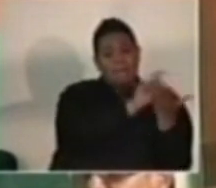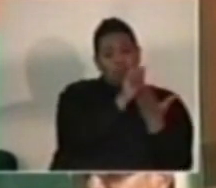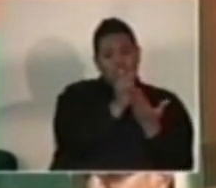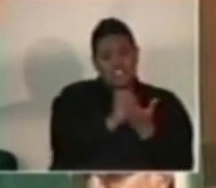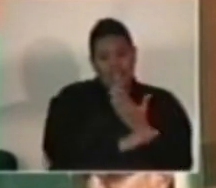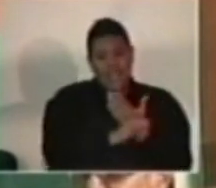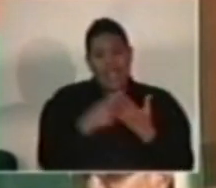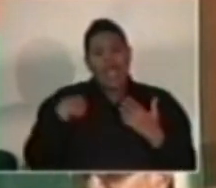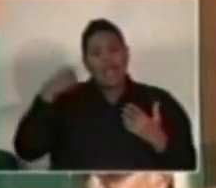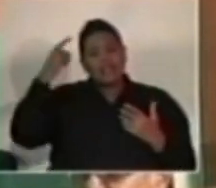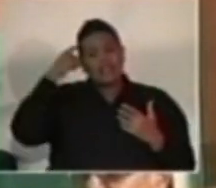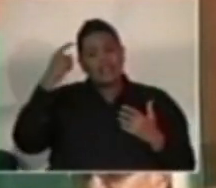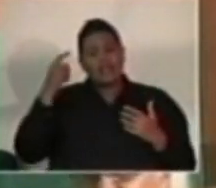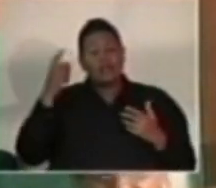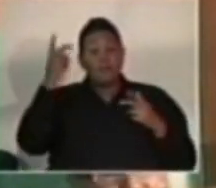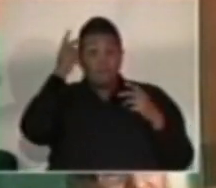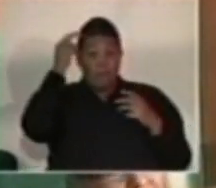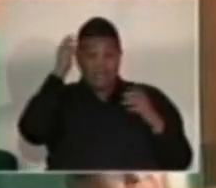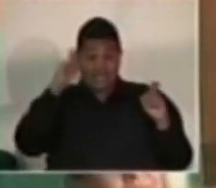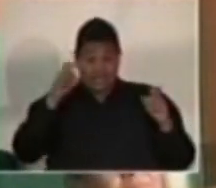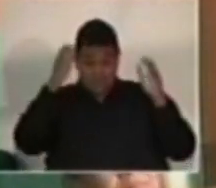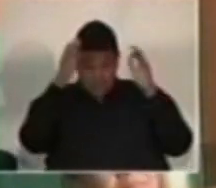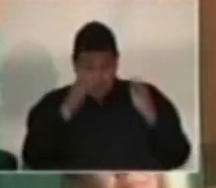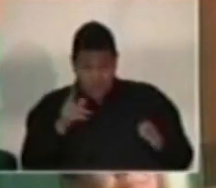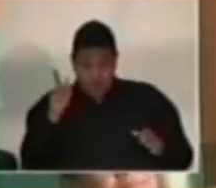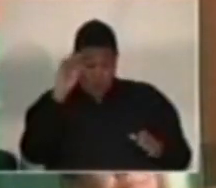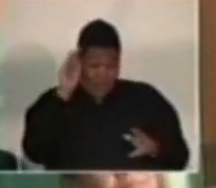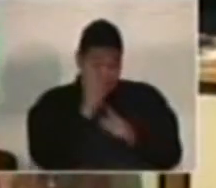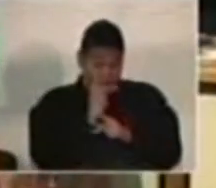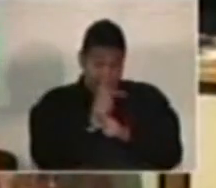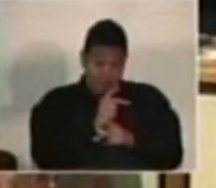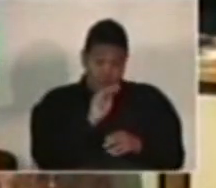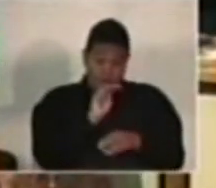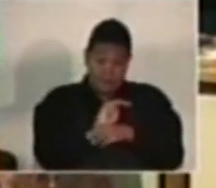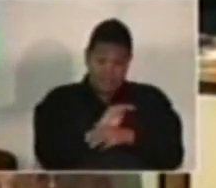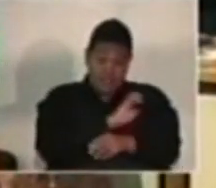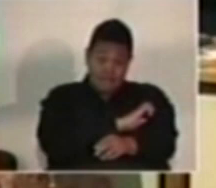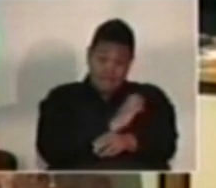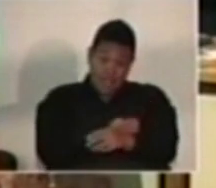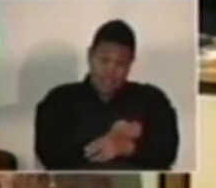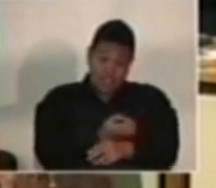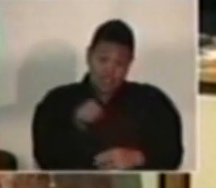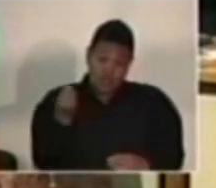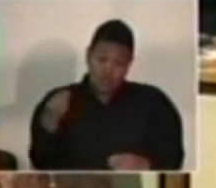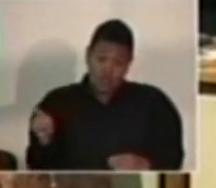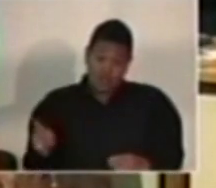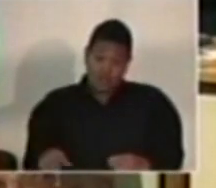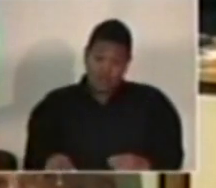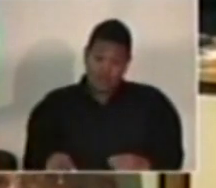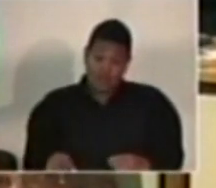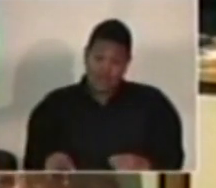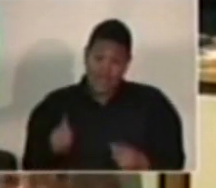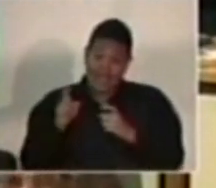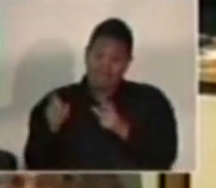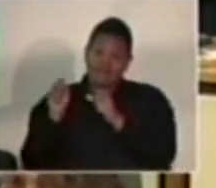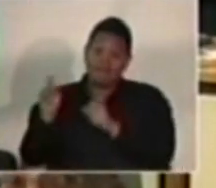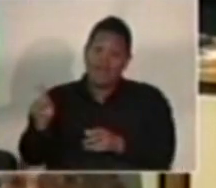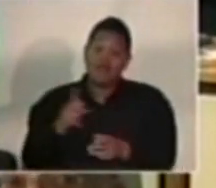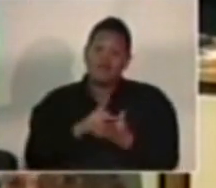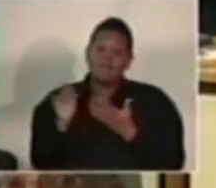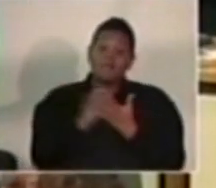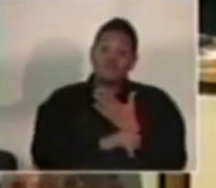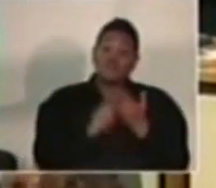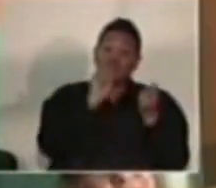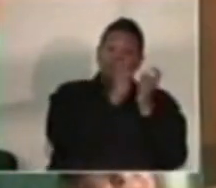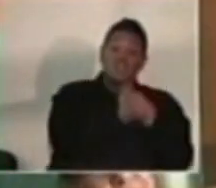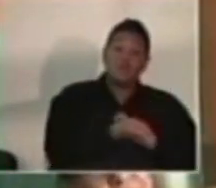Prime Minister needs to make a decision. Are you going to keep your Minister of Energy, or are you going to just give him back the project? Are you going to change him,